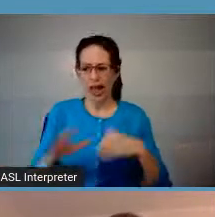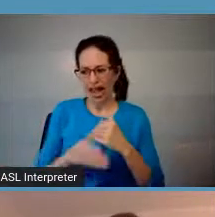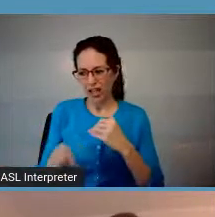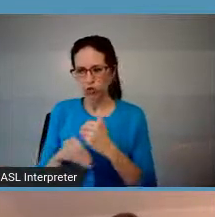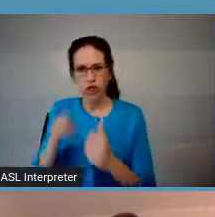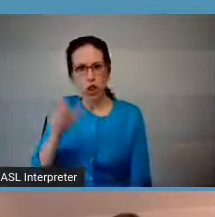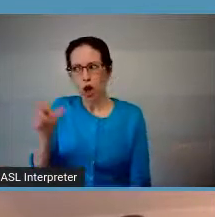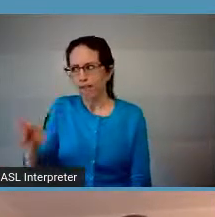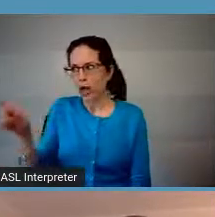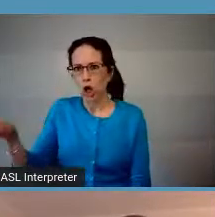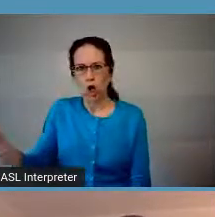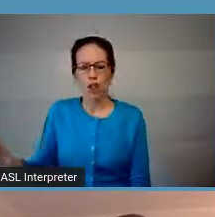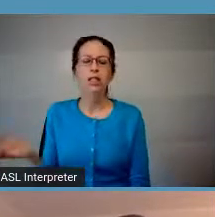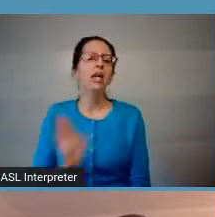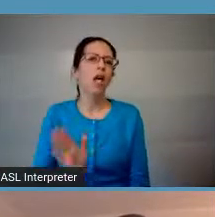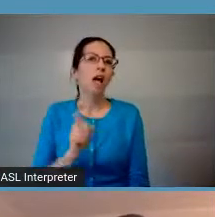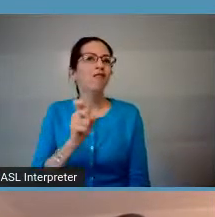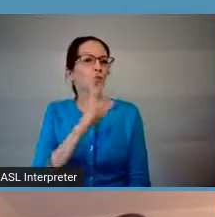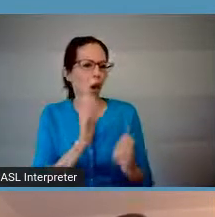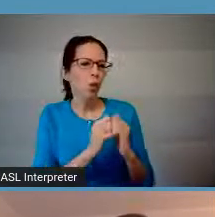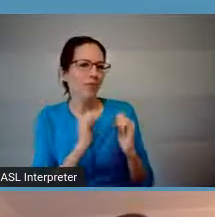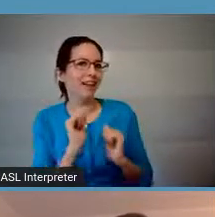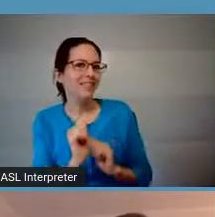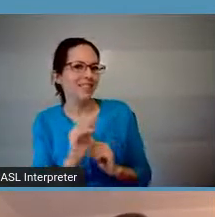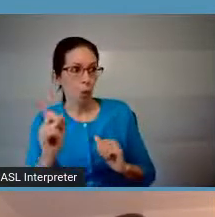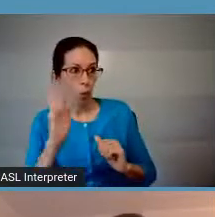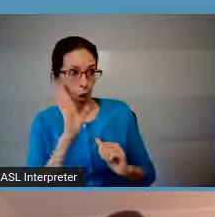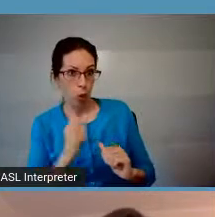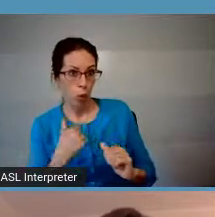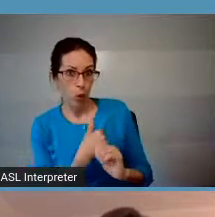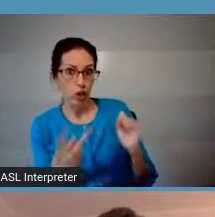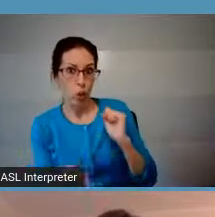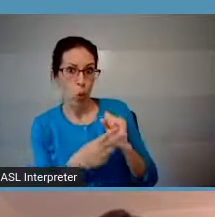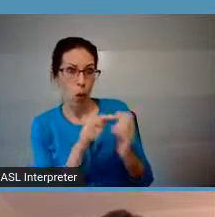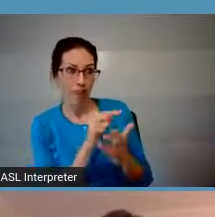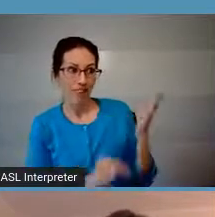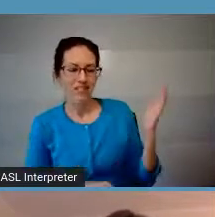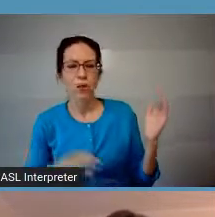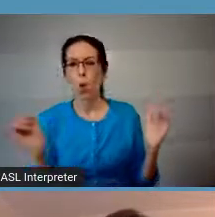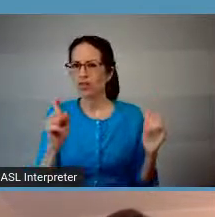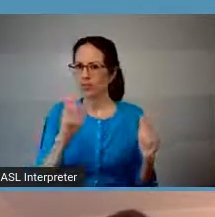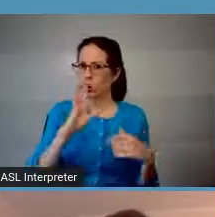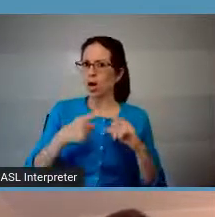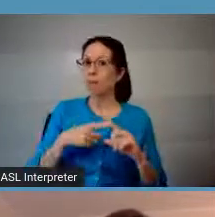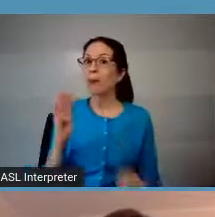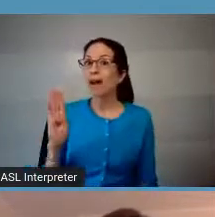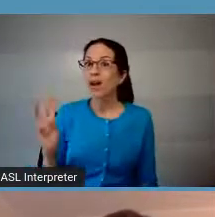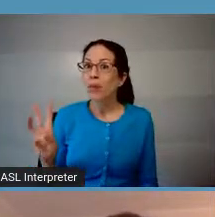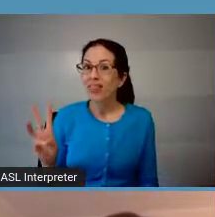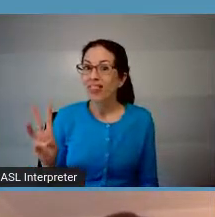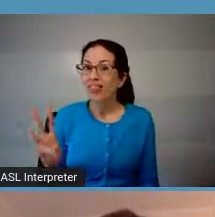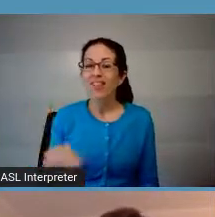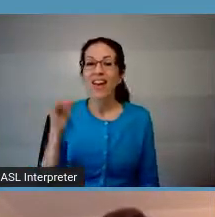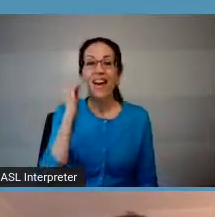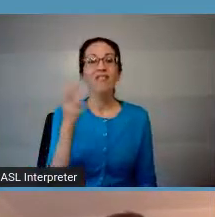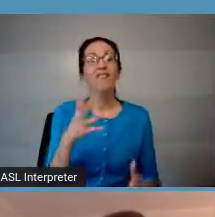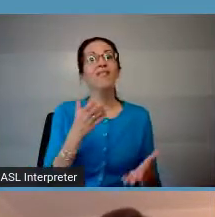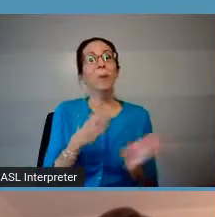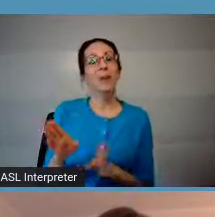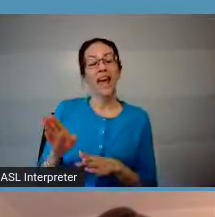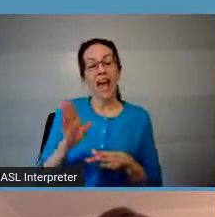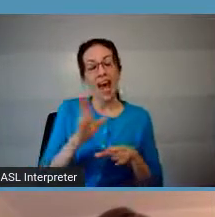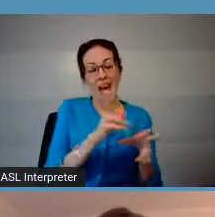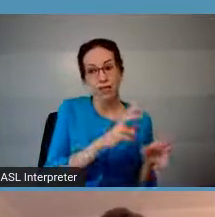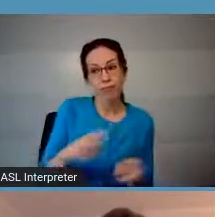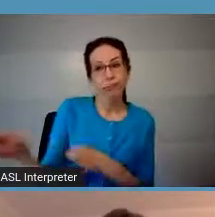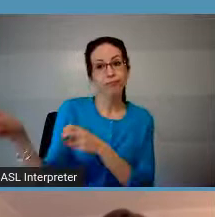we going to store this stuff? You also need to have a conversation about bandwidth. If you're moving gigantic video files